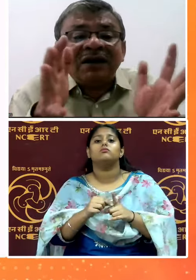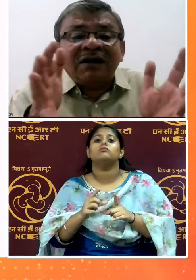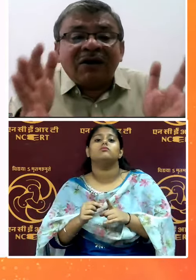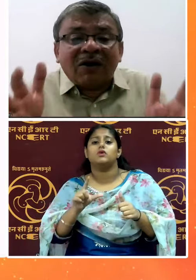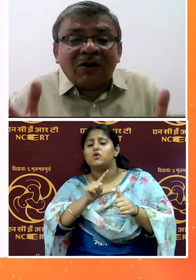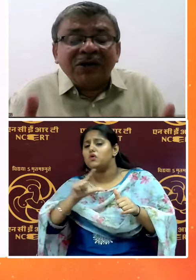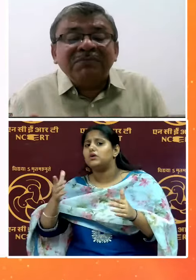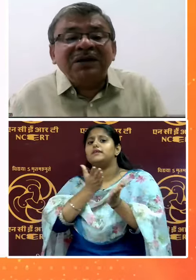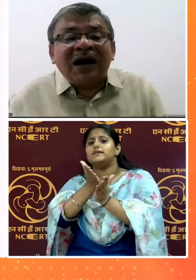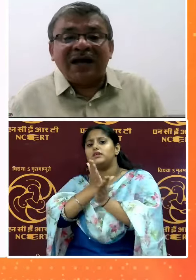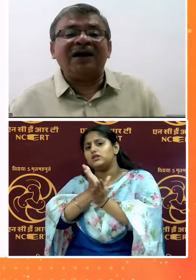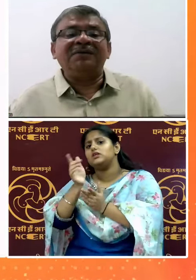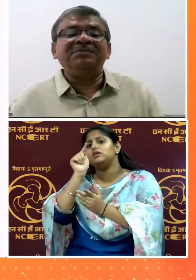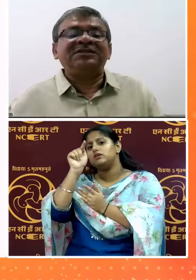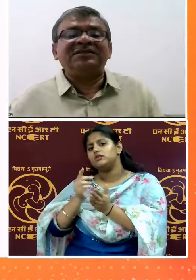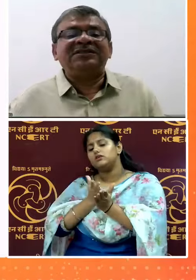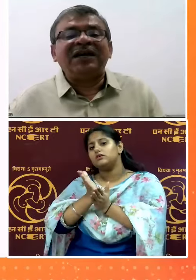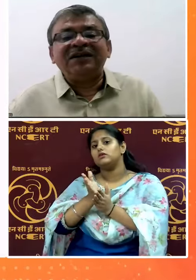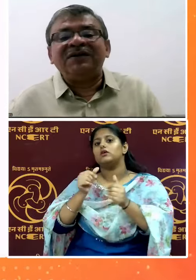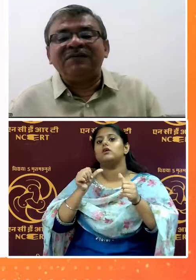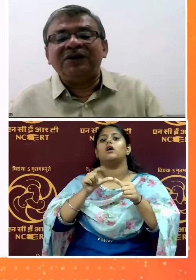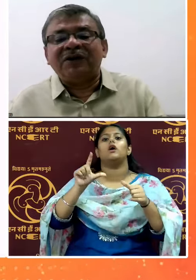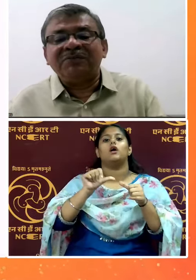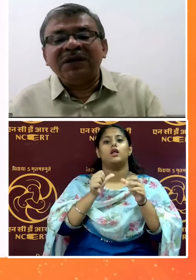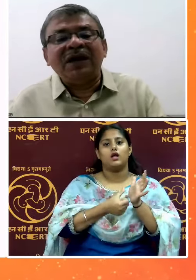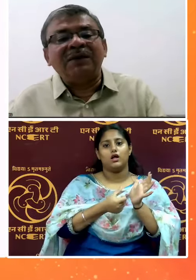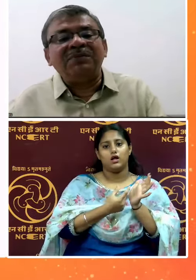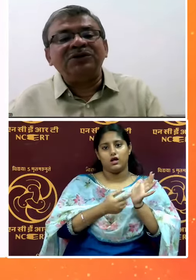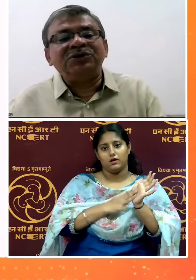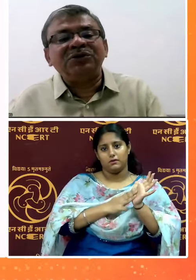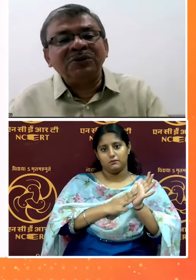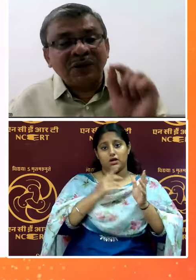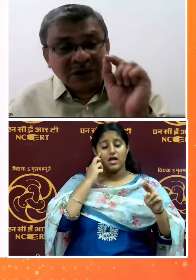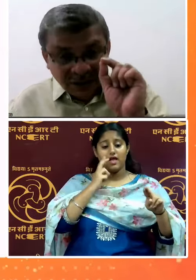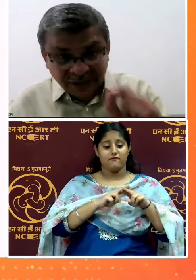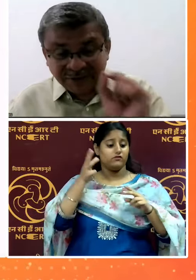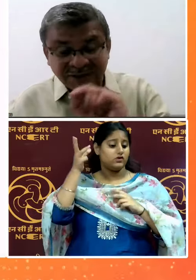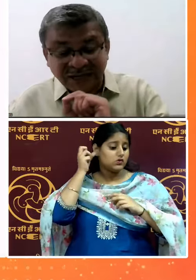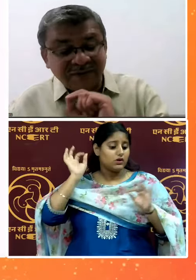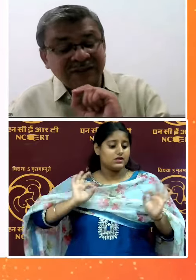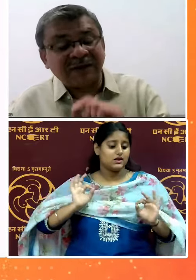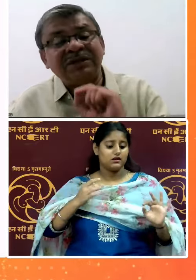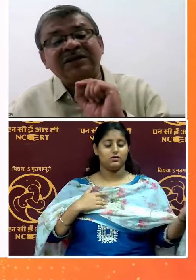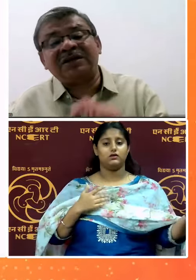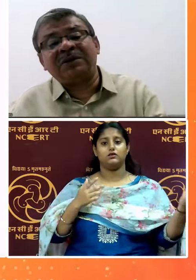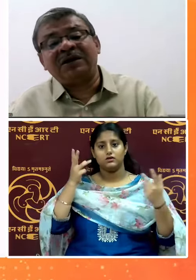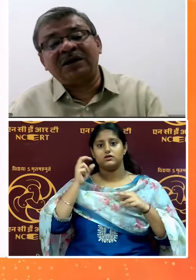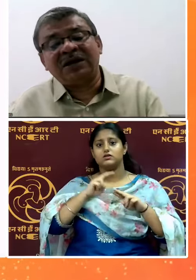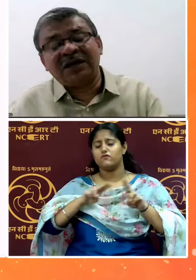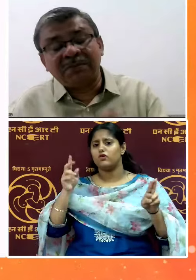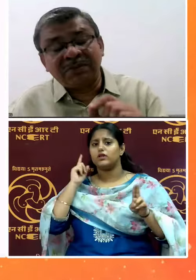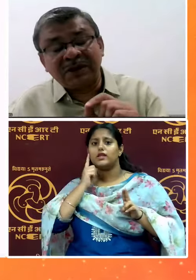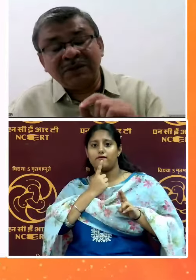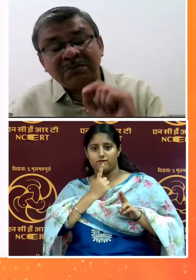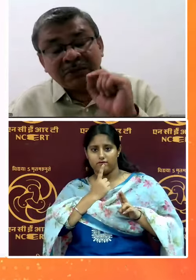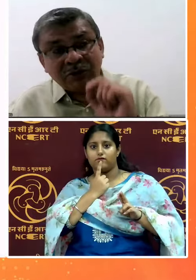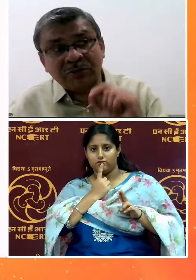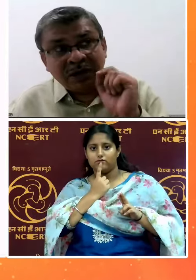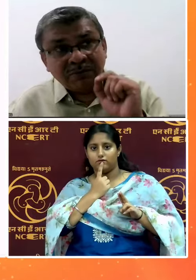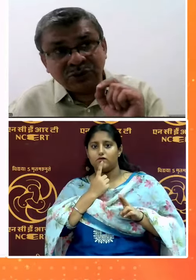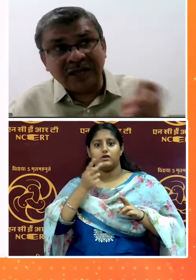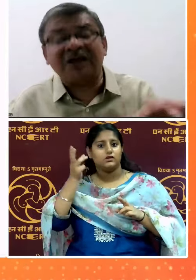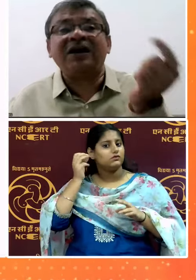these audible alarms, the child will not be able to hear. The child with complete hearing impairment